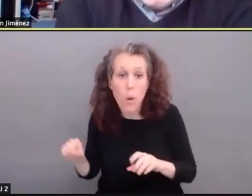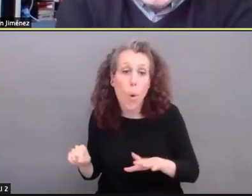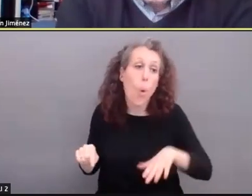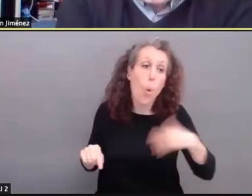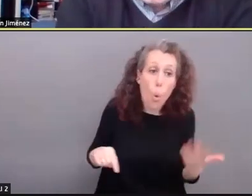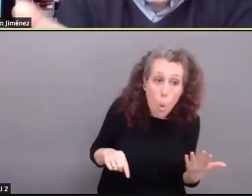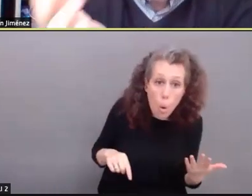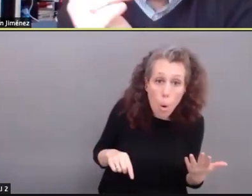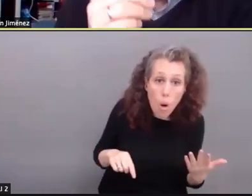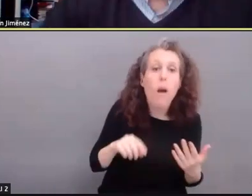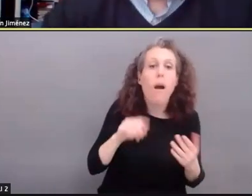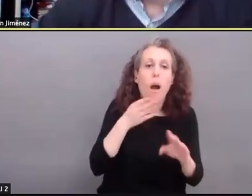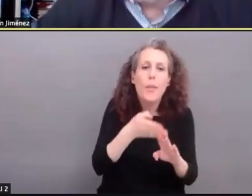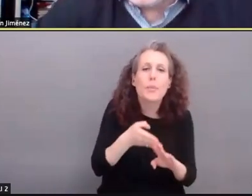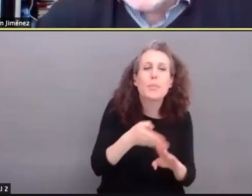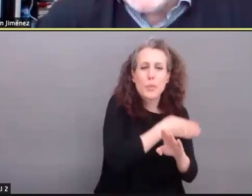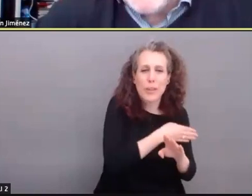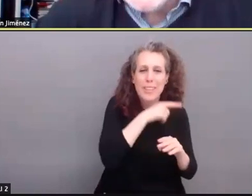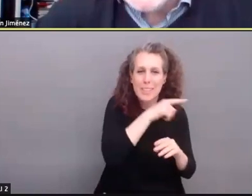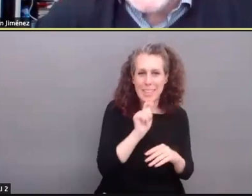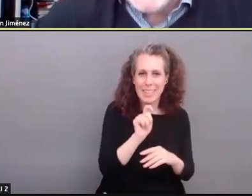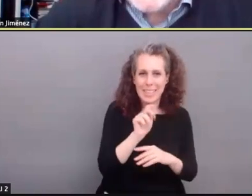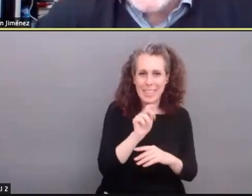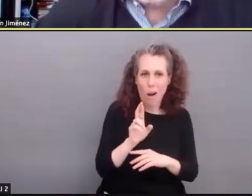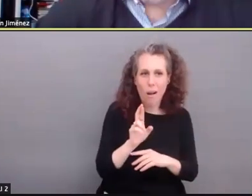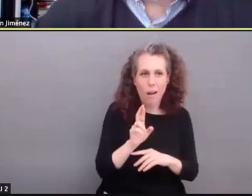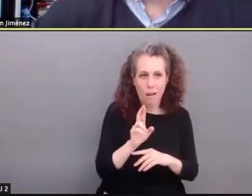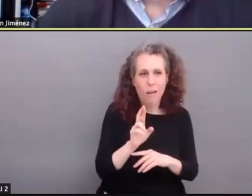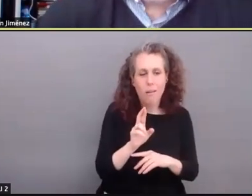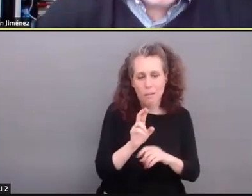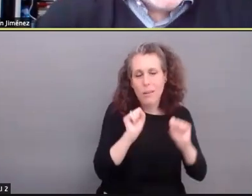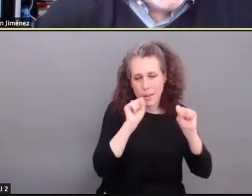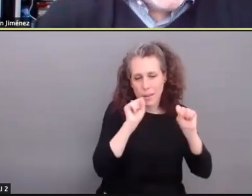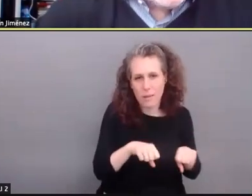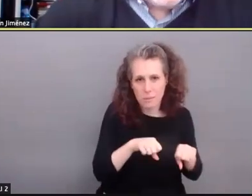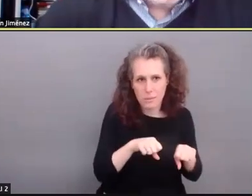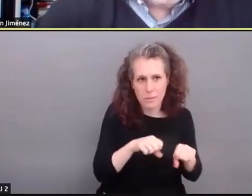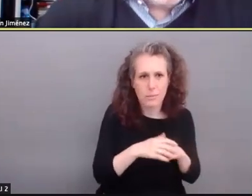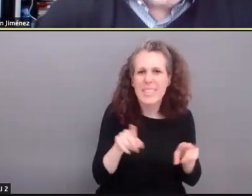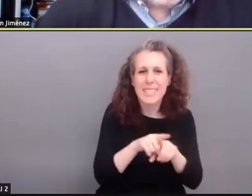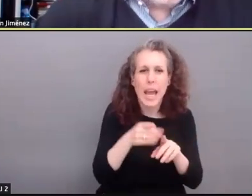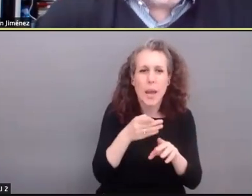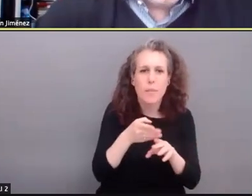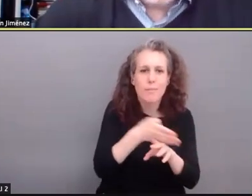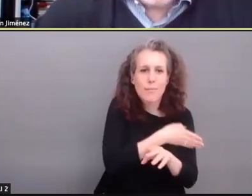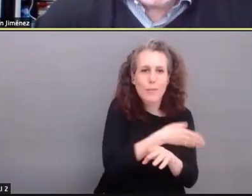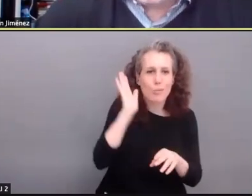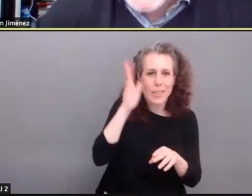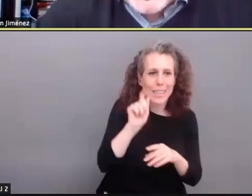the previous technical report, tier 1, that my colleagues explained a few